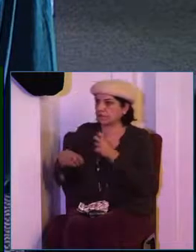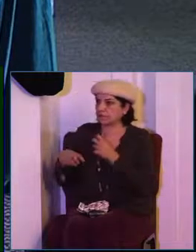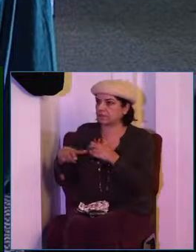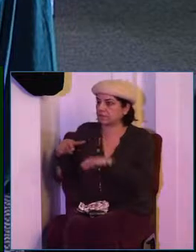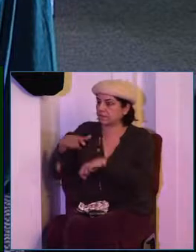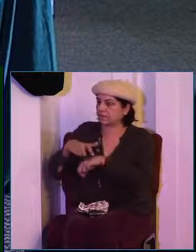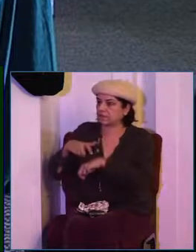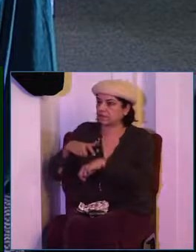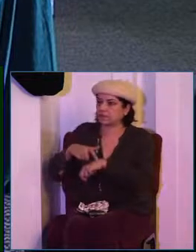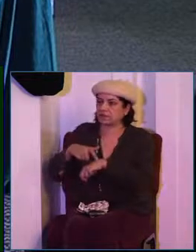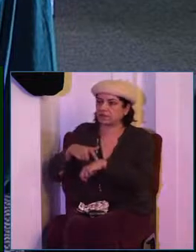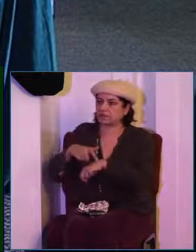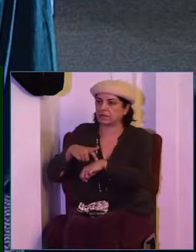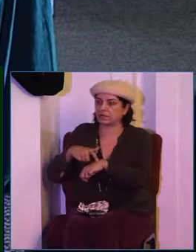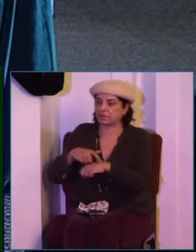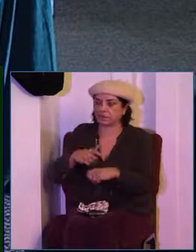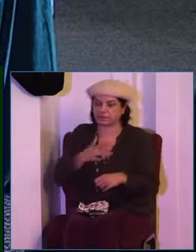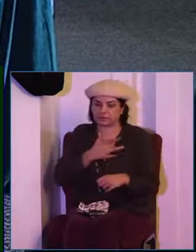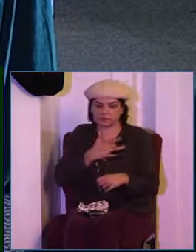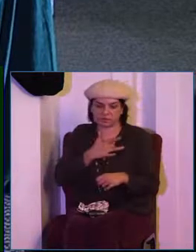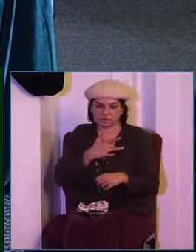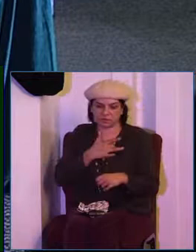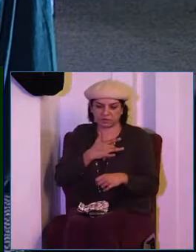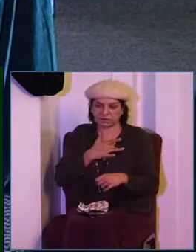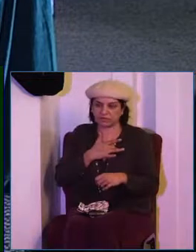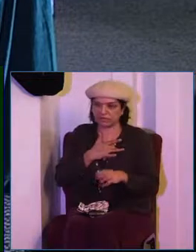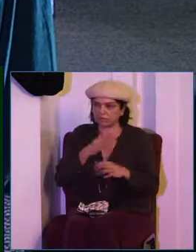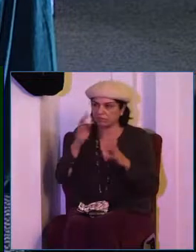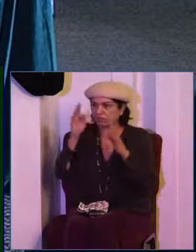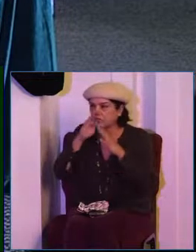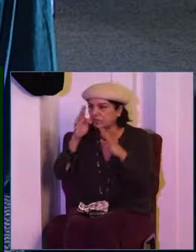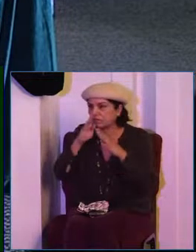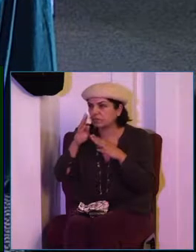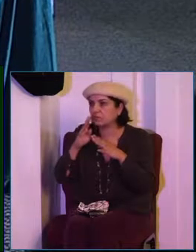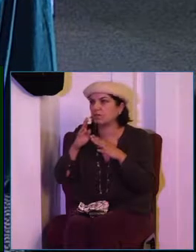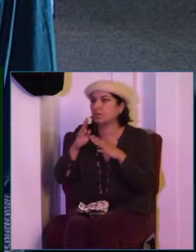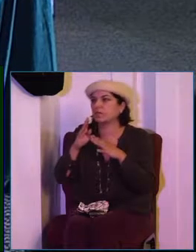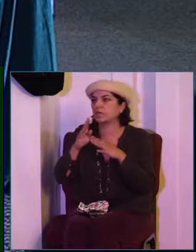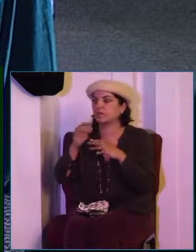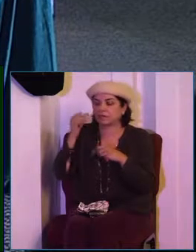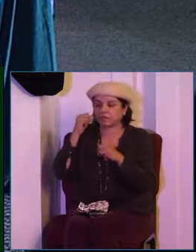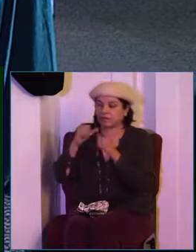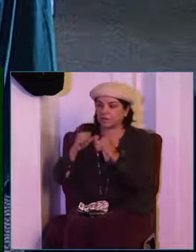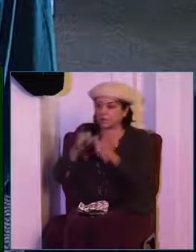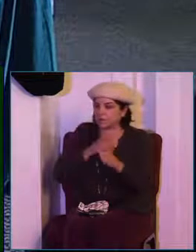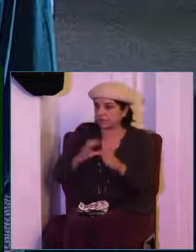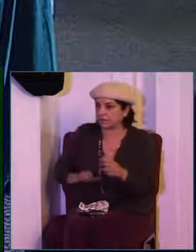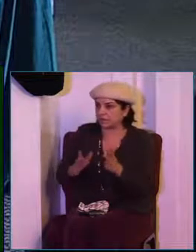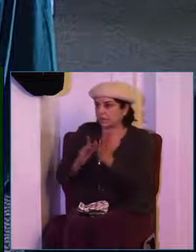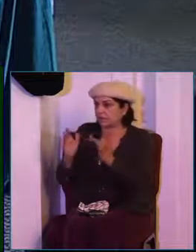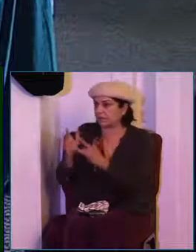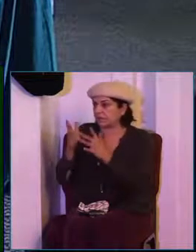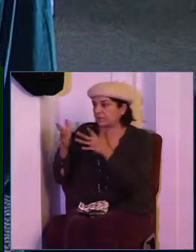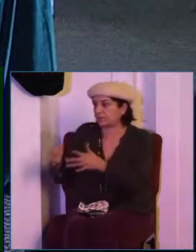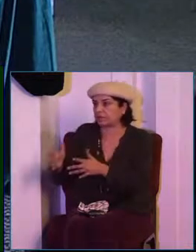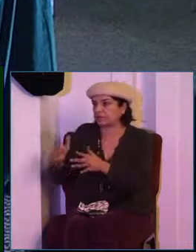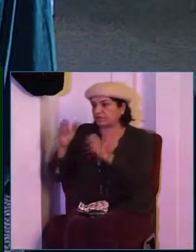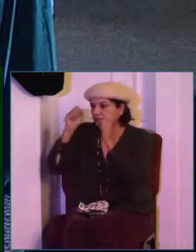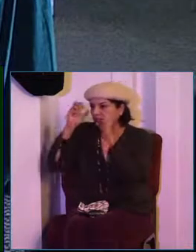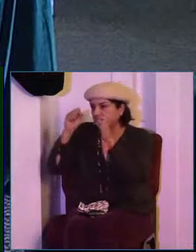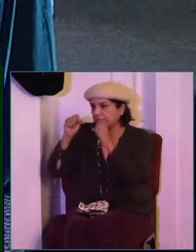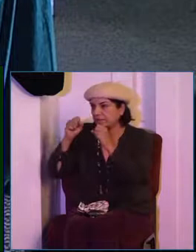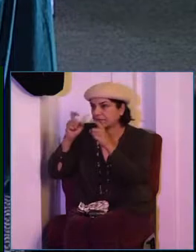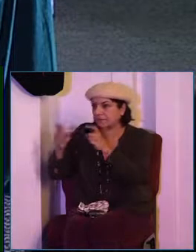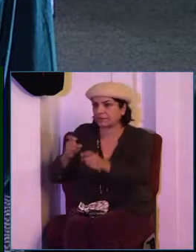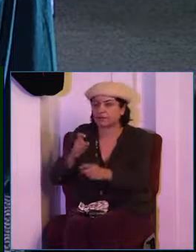when your hearts are troubled, just remember Christ Jesus left you an incredible gift. We